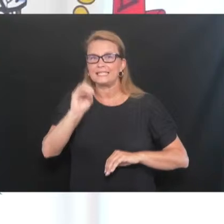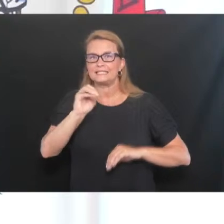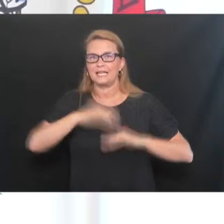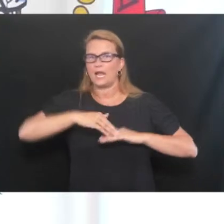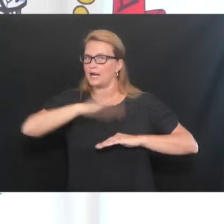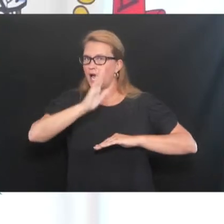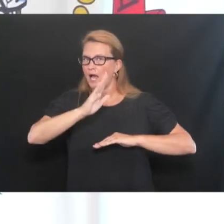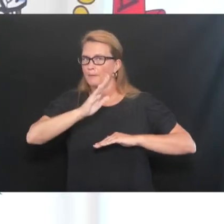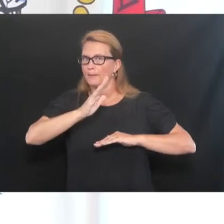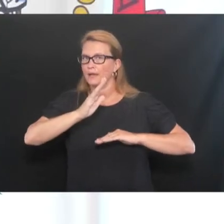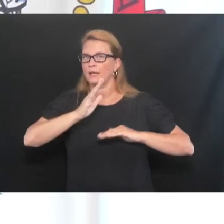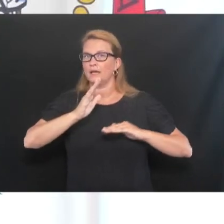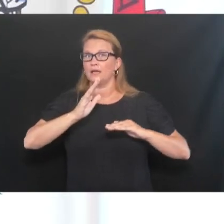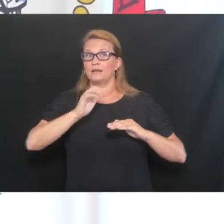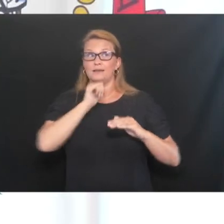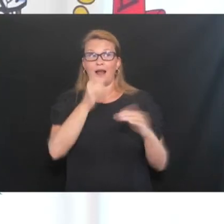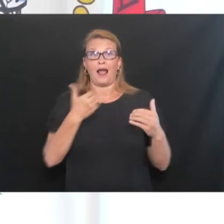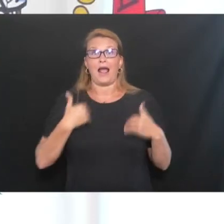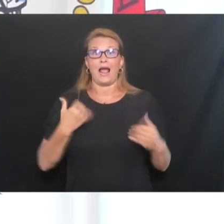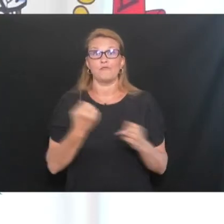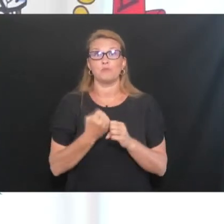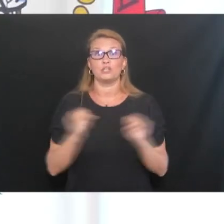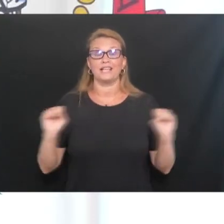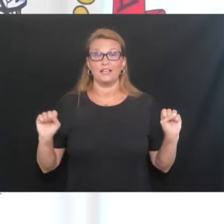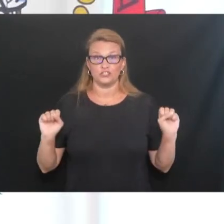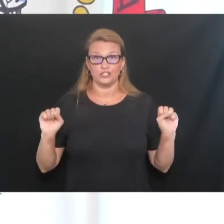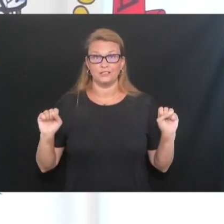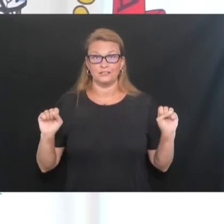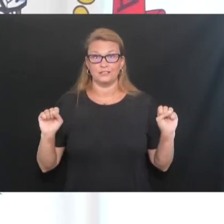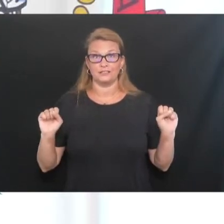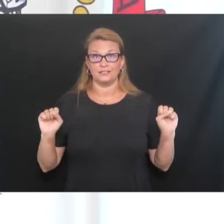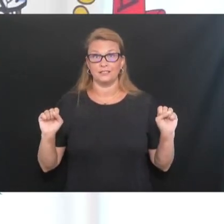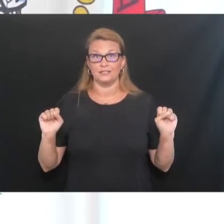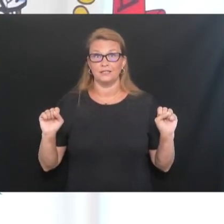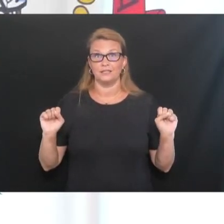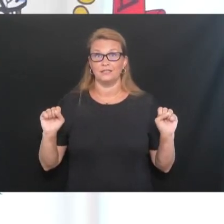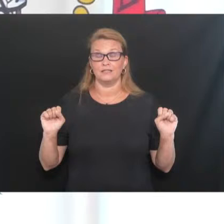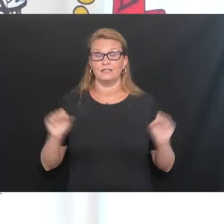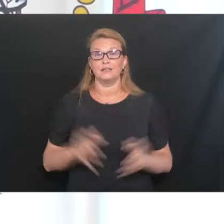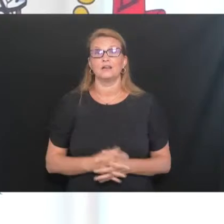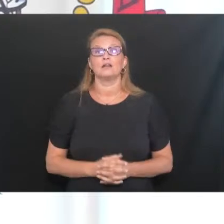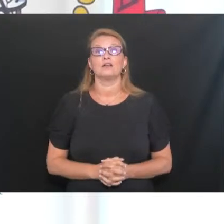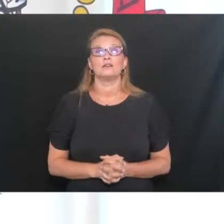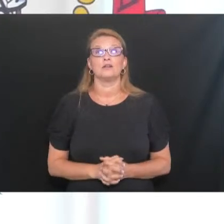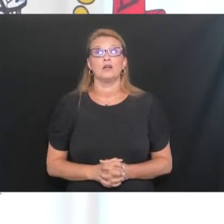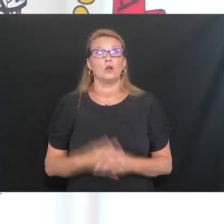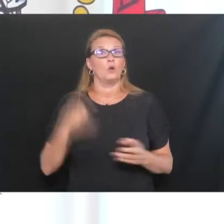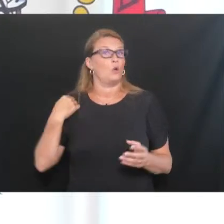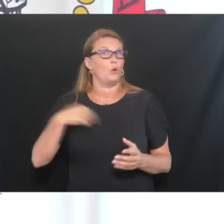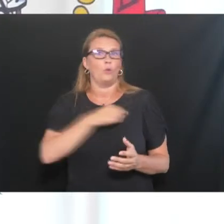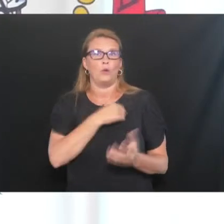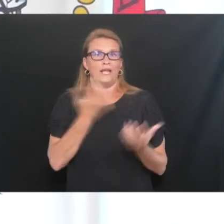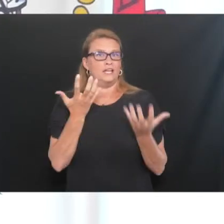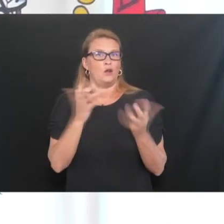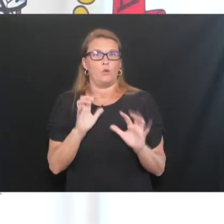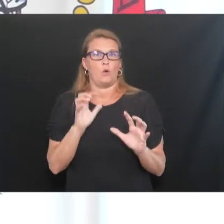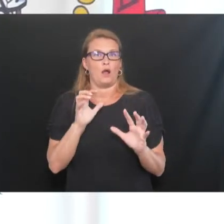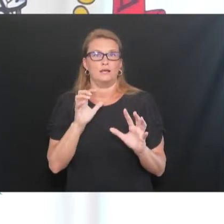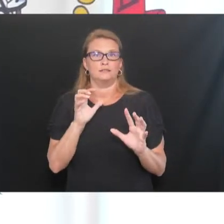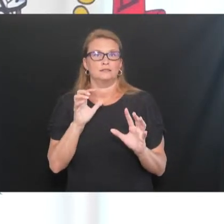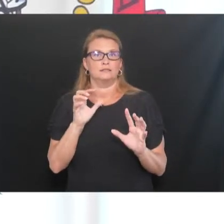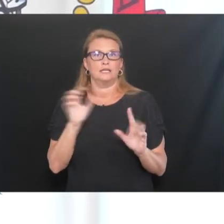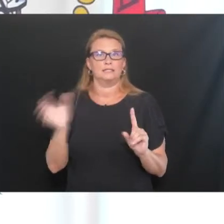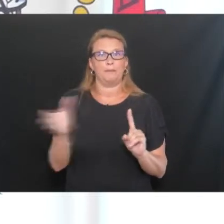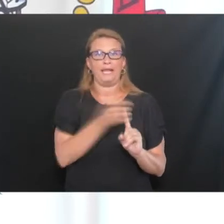60-plus-year-olds to be unprotected, and here's a way we can evaluate them. And we absolutely don't want to be caught, you